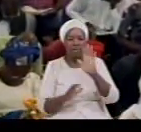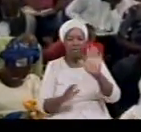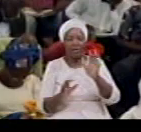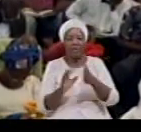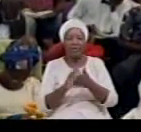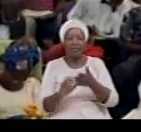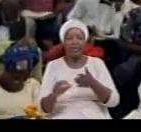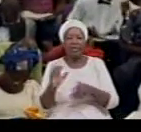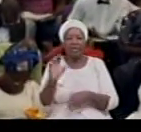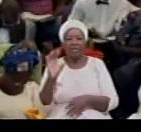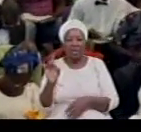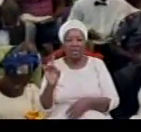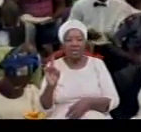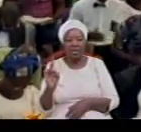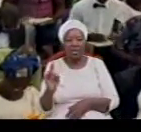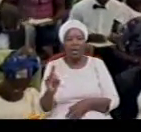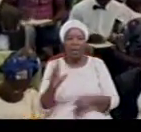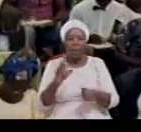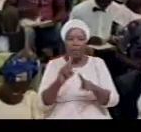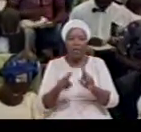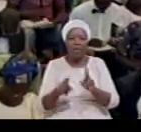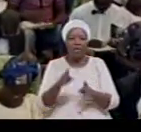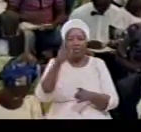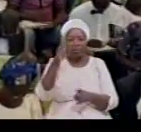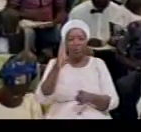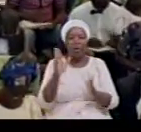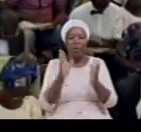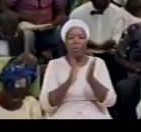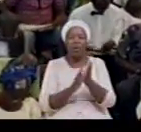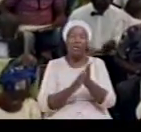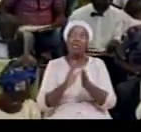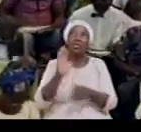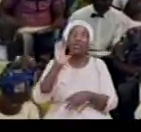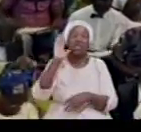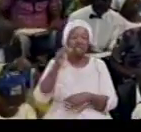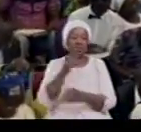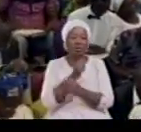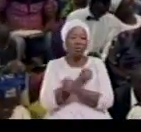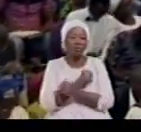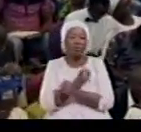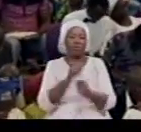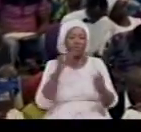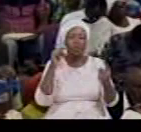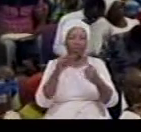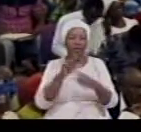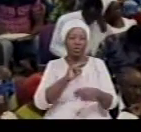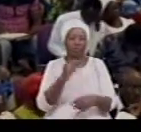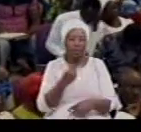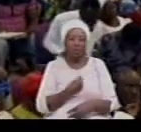God commendeth his love toward us, in that